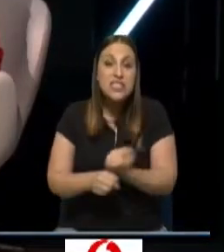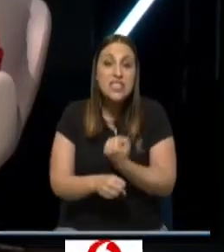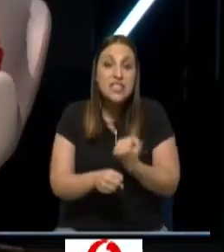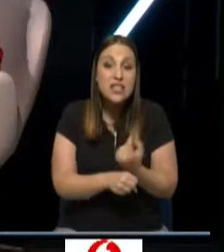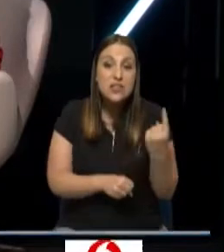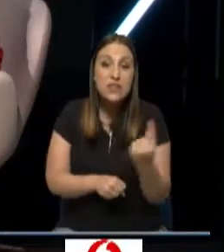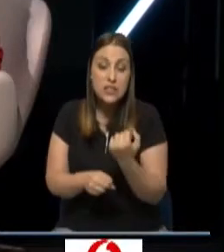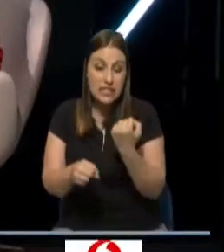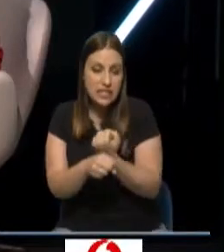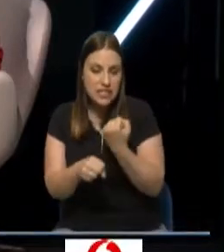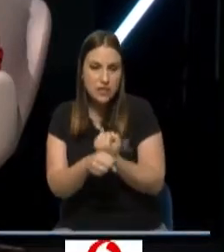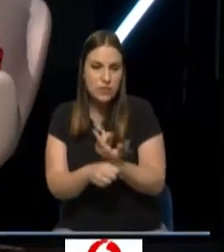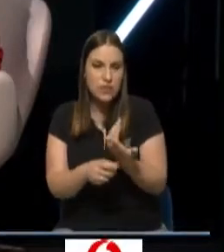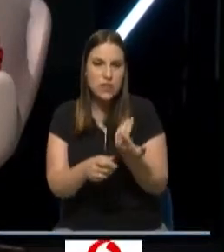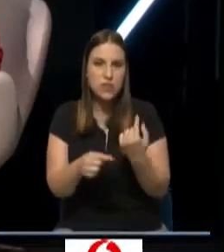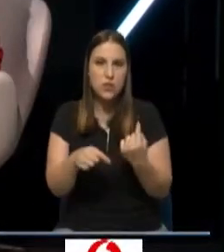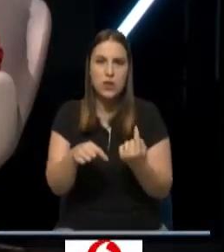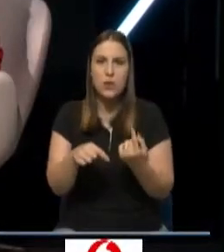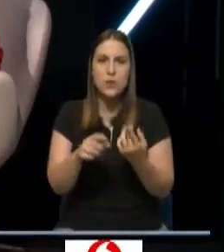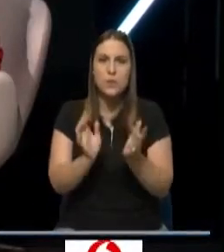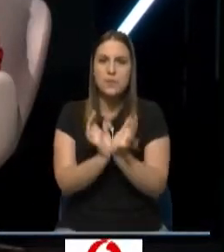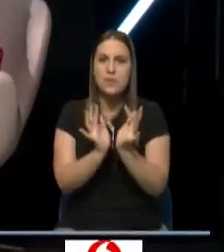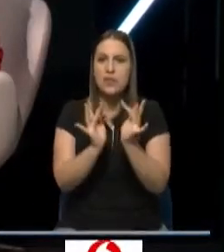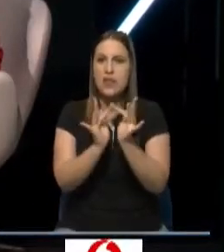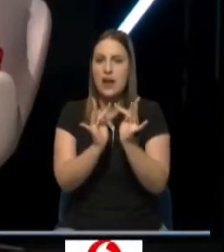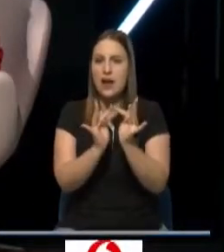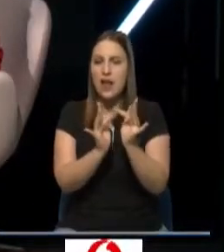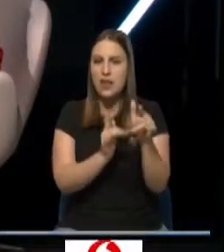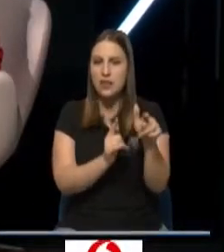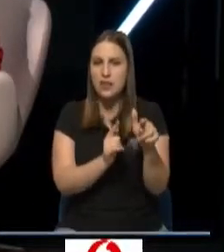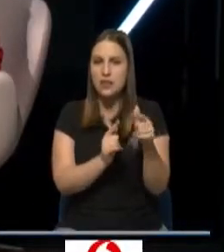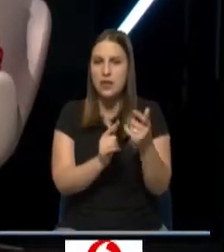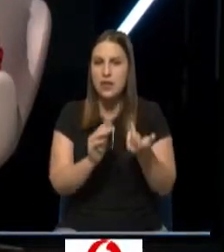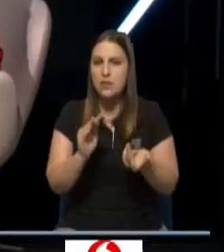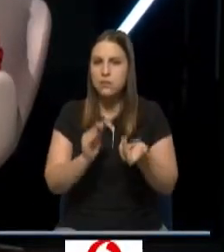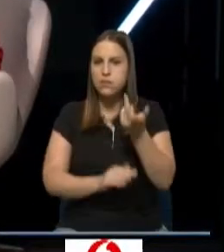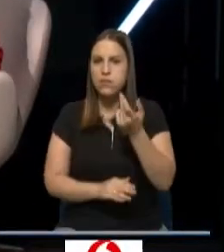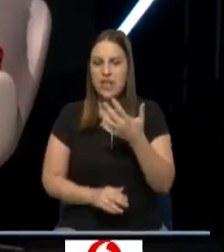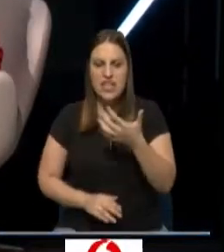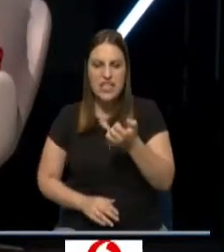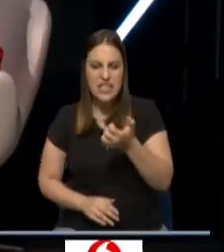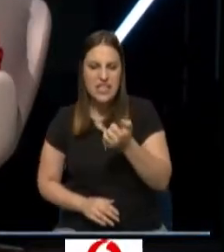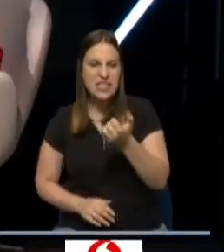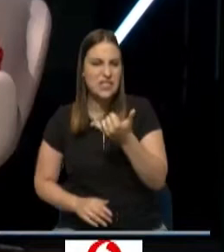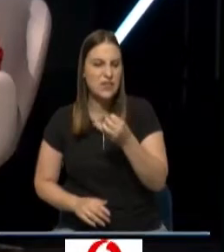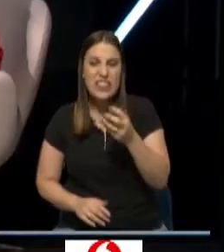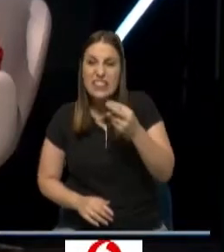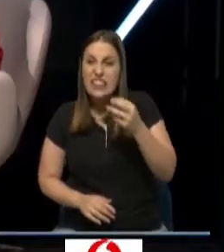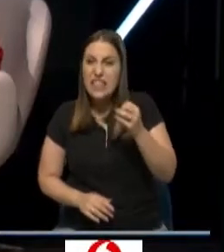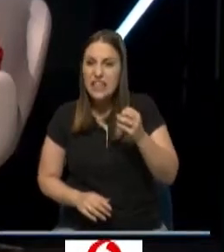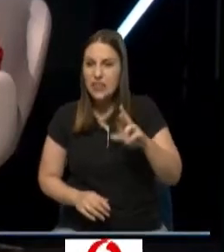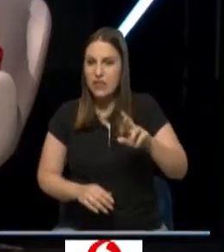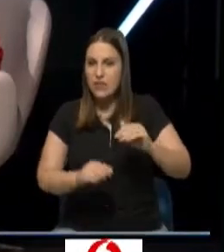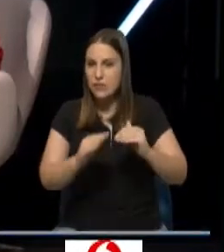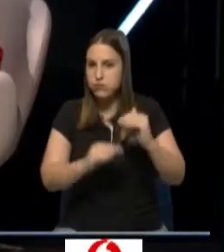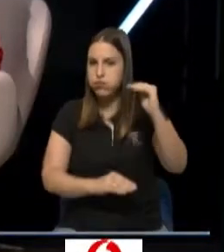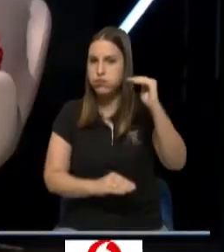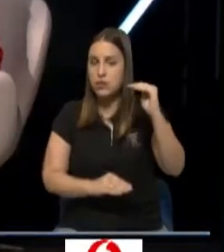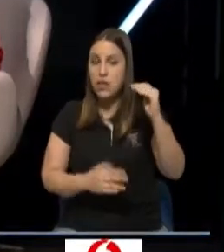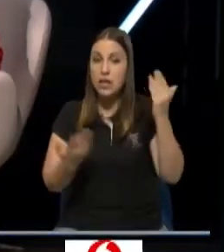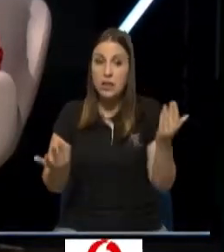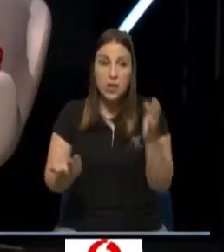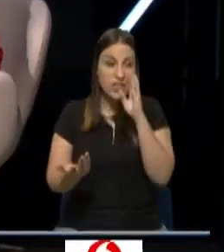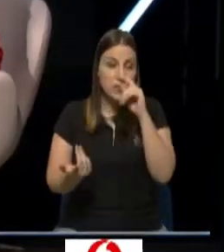so we mustn't forget that within the services there's a broad fixed broadband. Costs have been